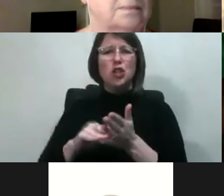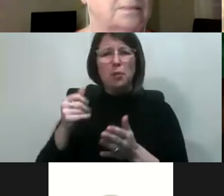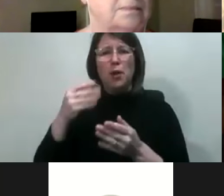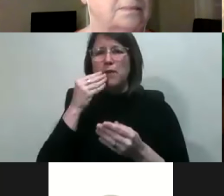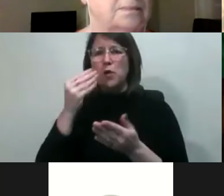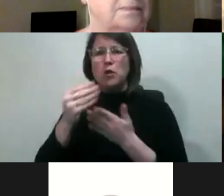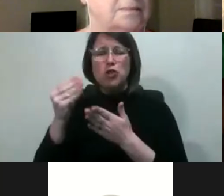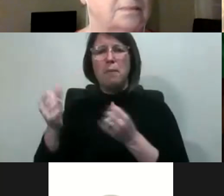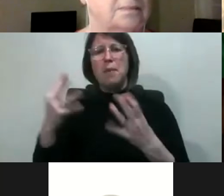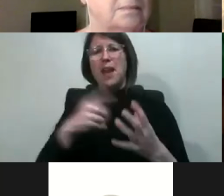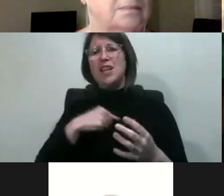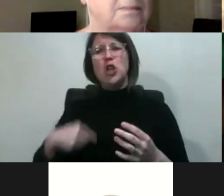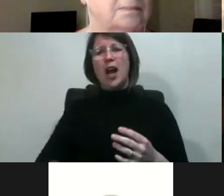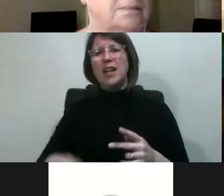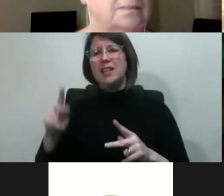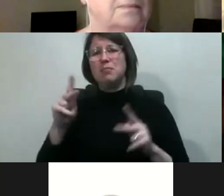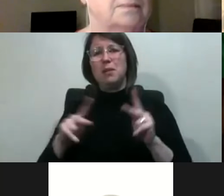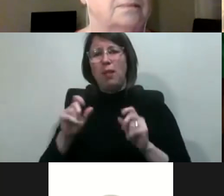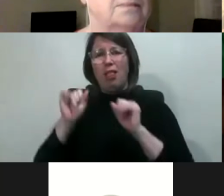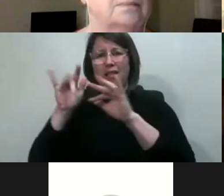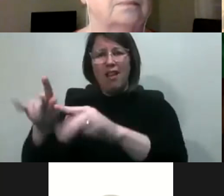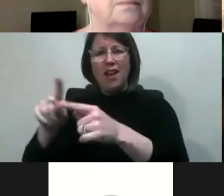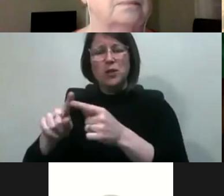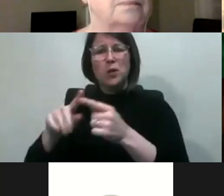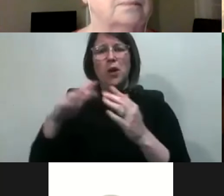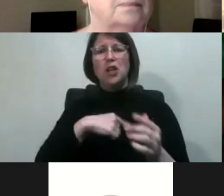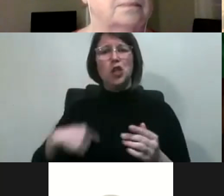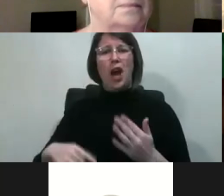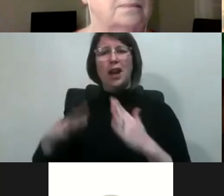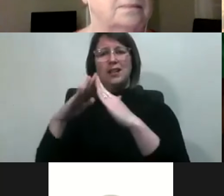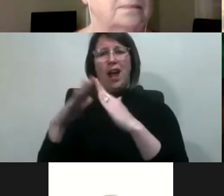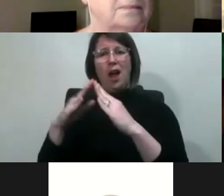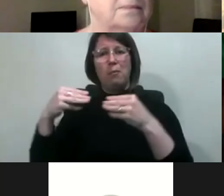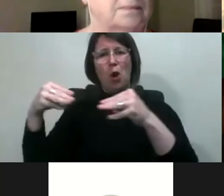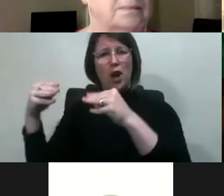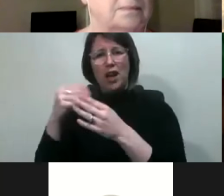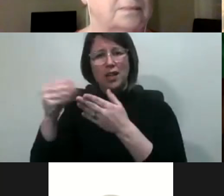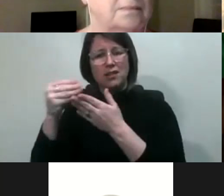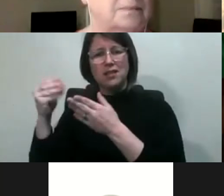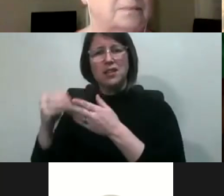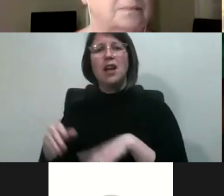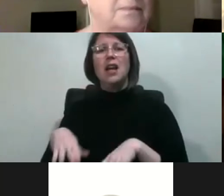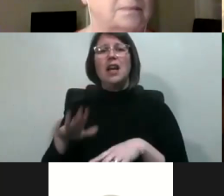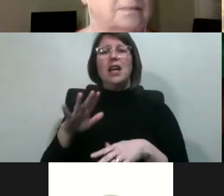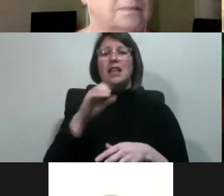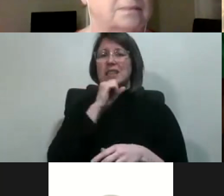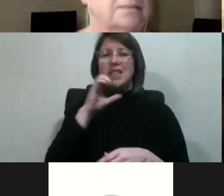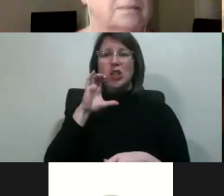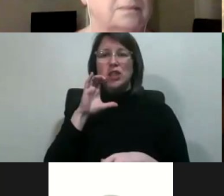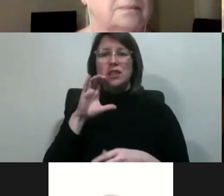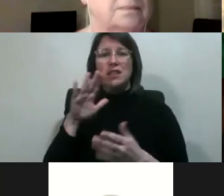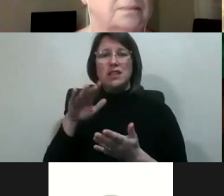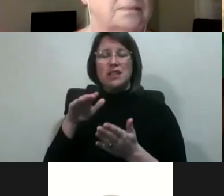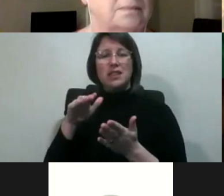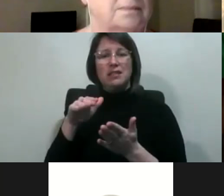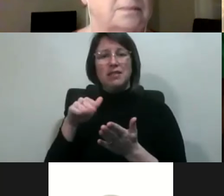of Chinese elders who go down to the Chinatown markets using this bus. The Peterborough Senior Center is in that kind of island, and a lot of